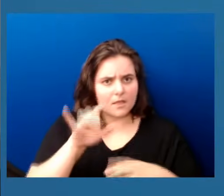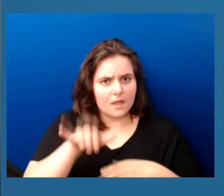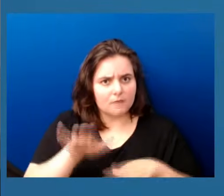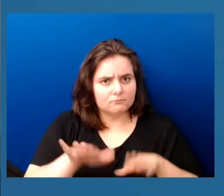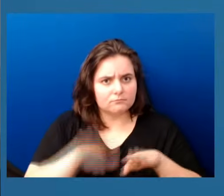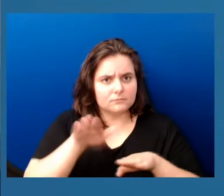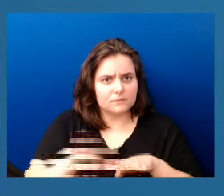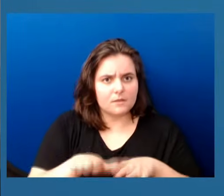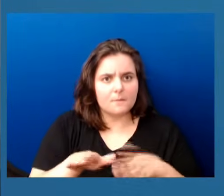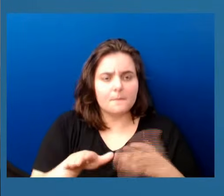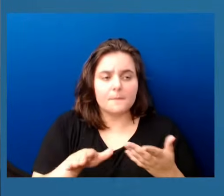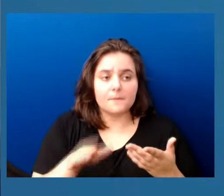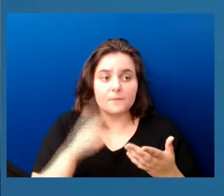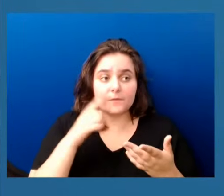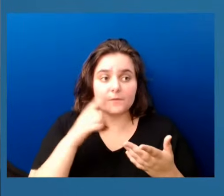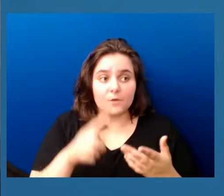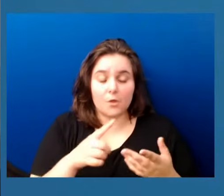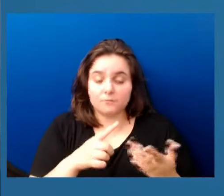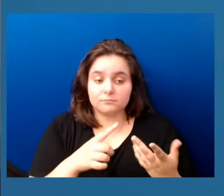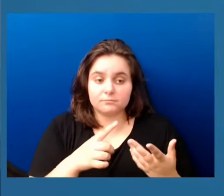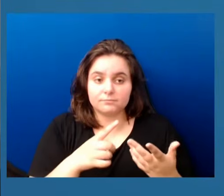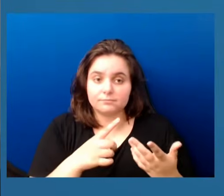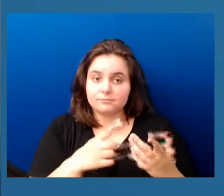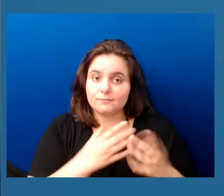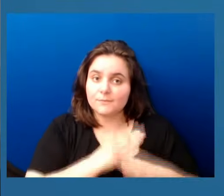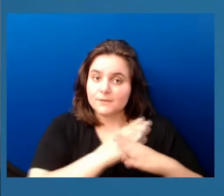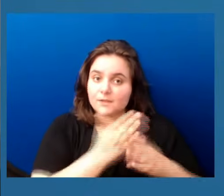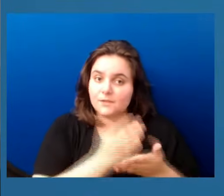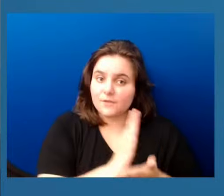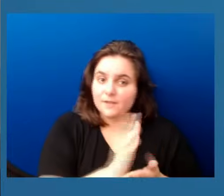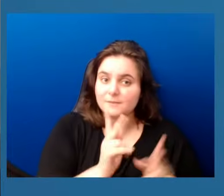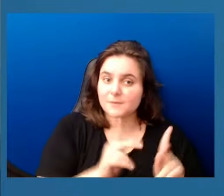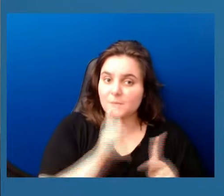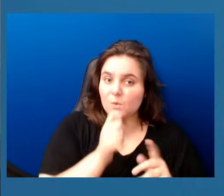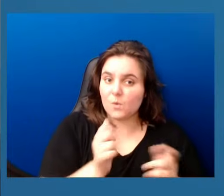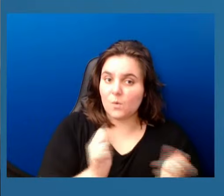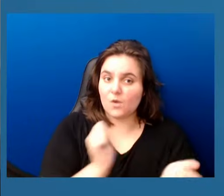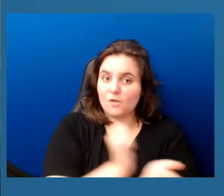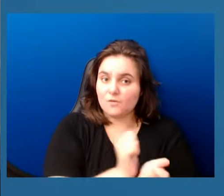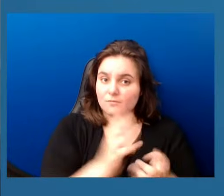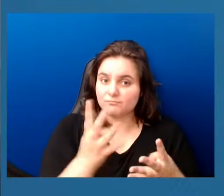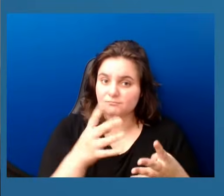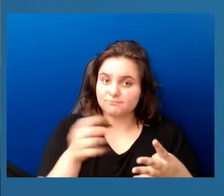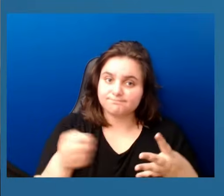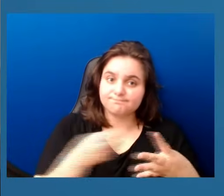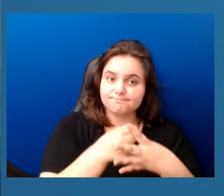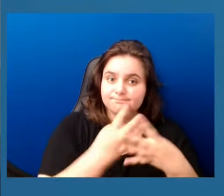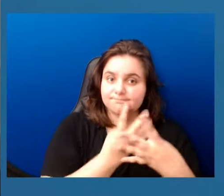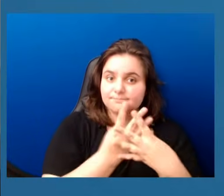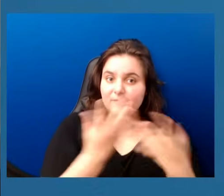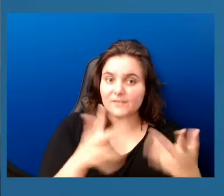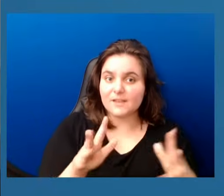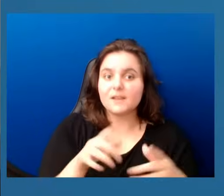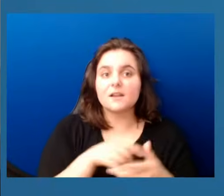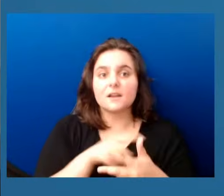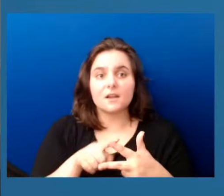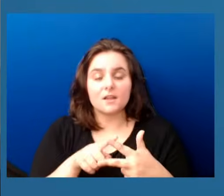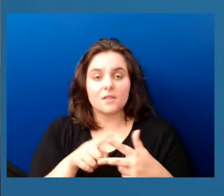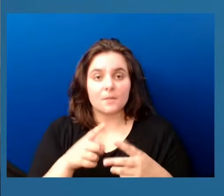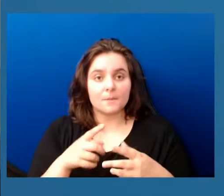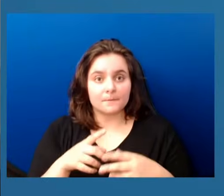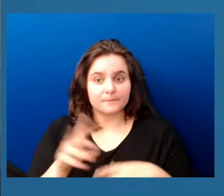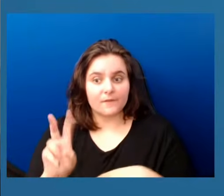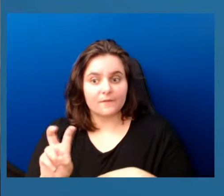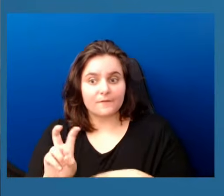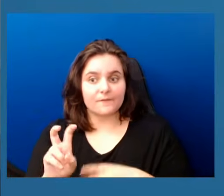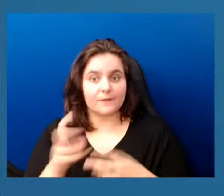are arrested, the personal safety of the witnesses to crime and their loved ones, and the victims